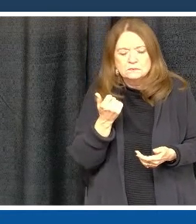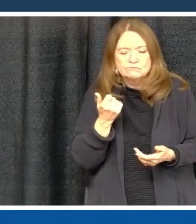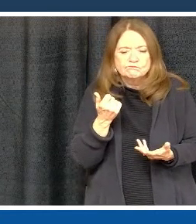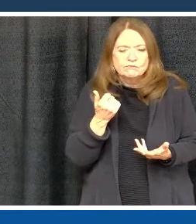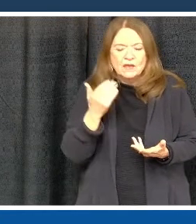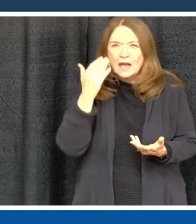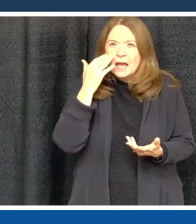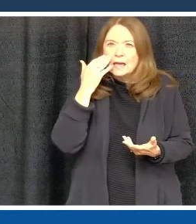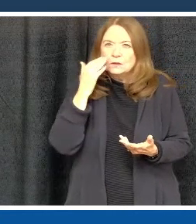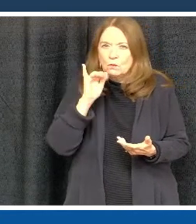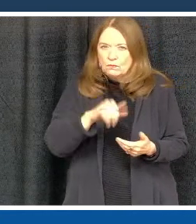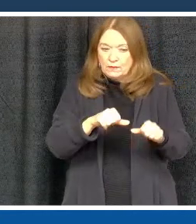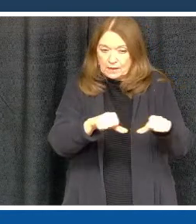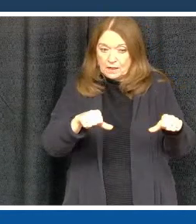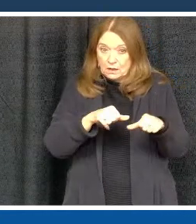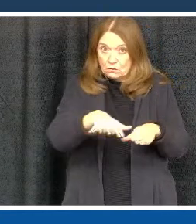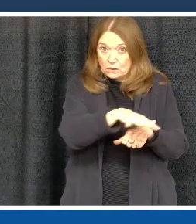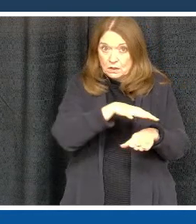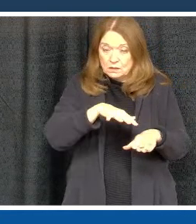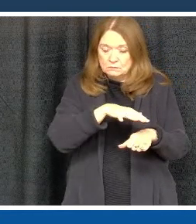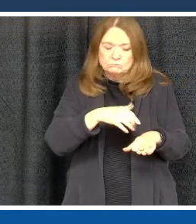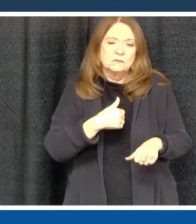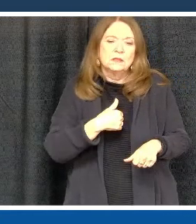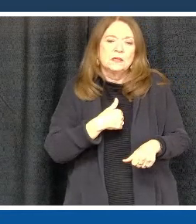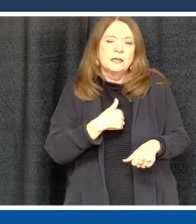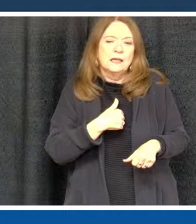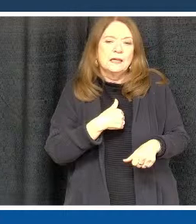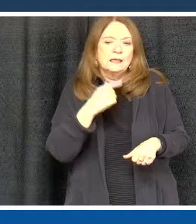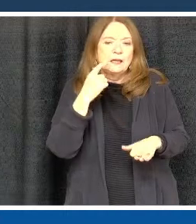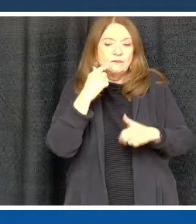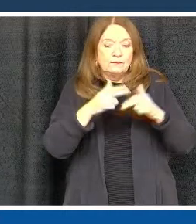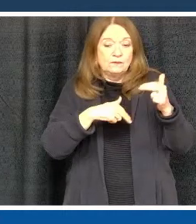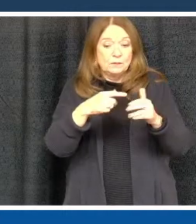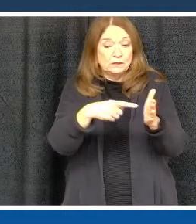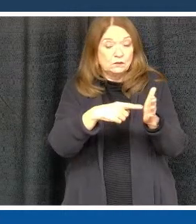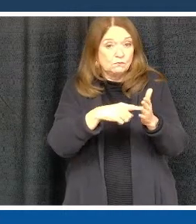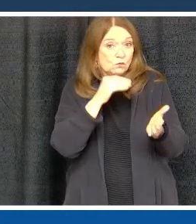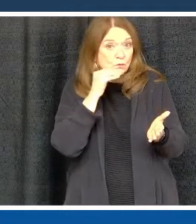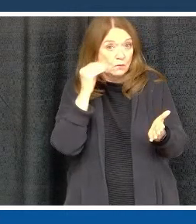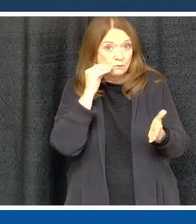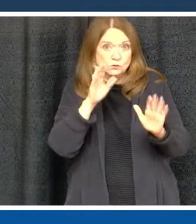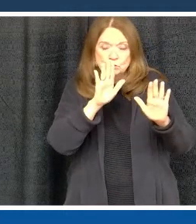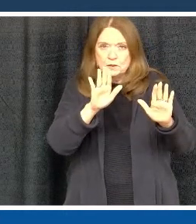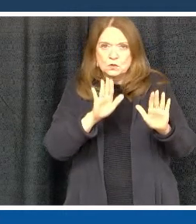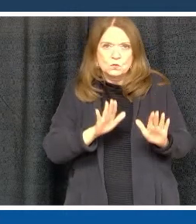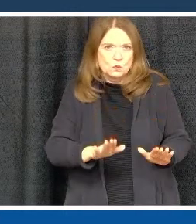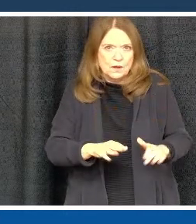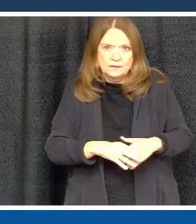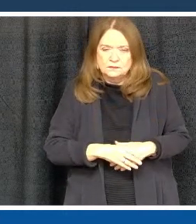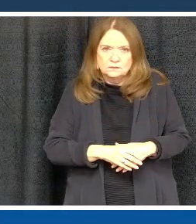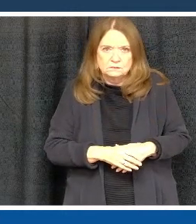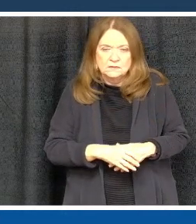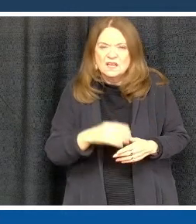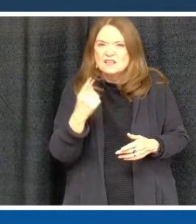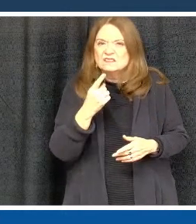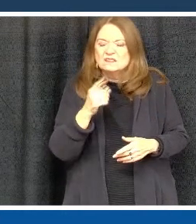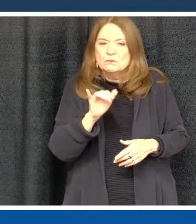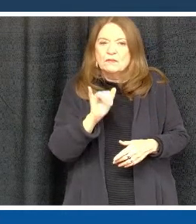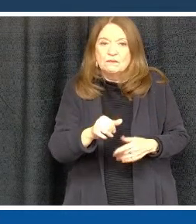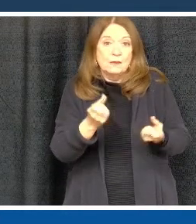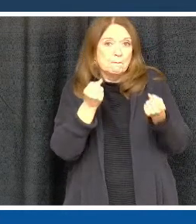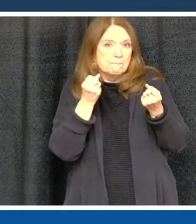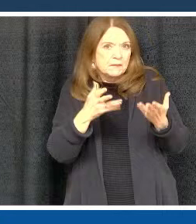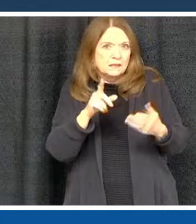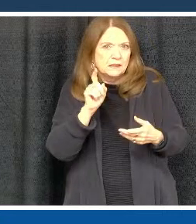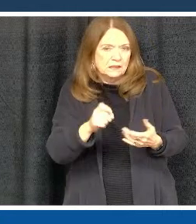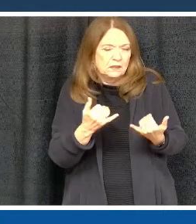I know the area out there, and I think building affordable homes would be great, something that many need